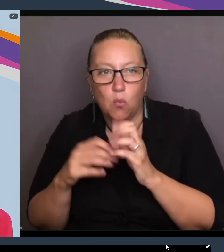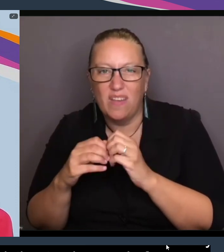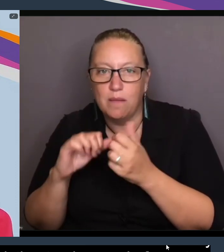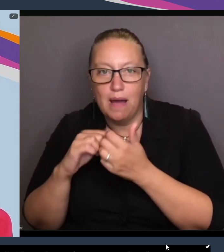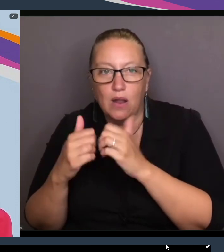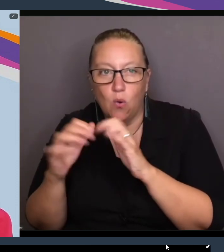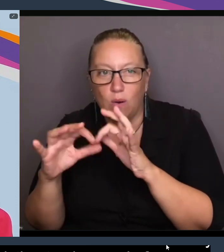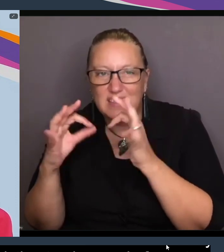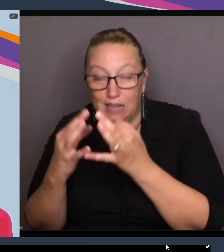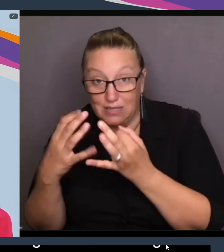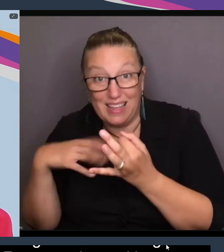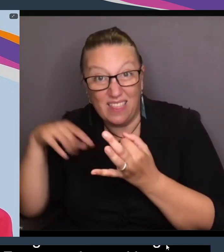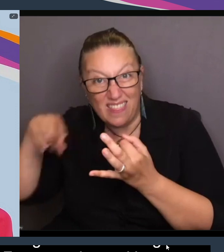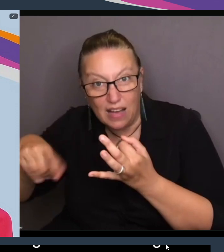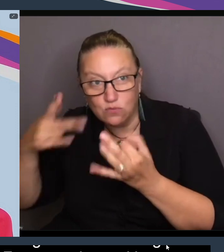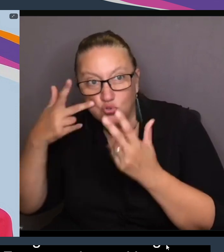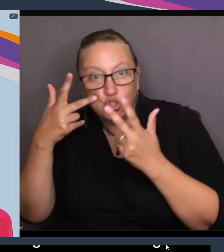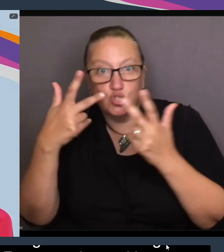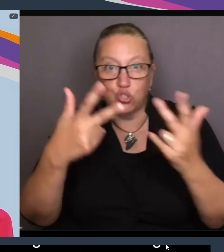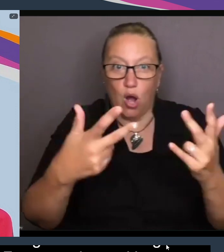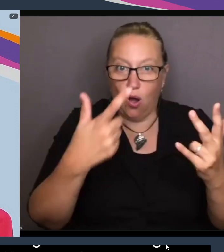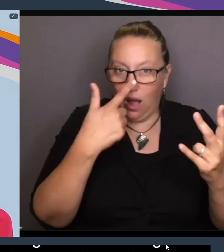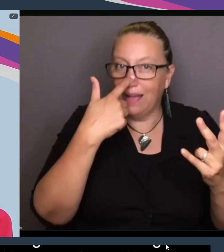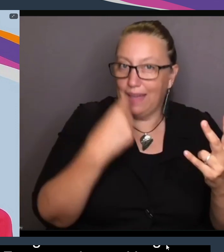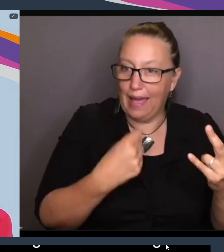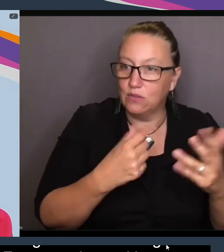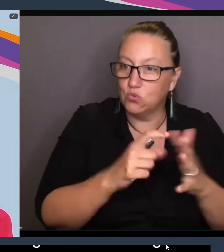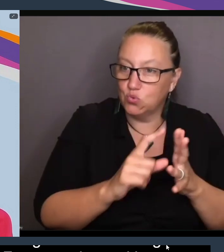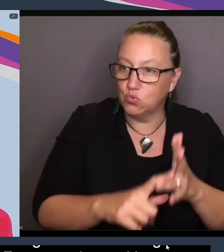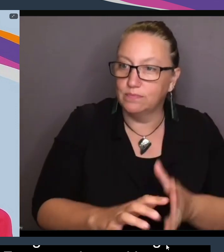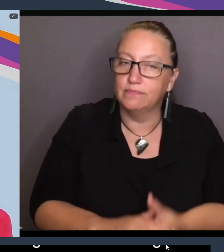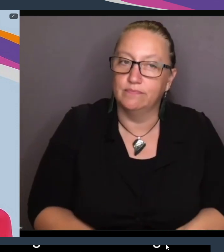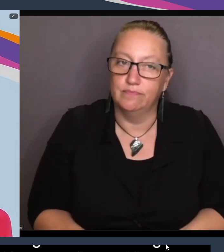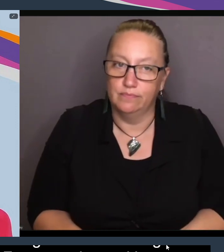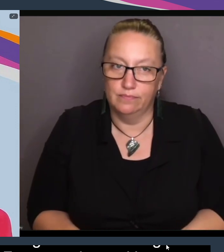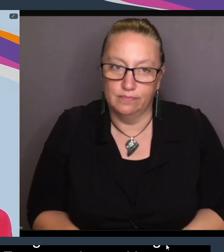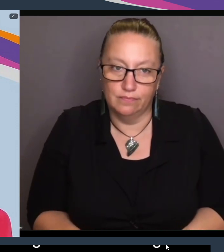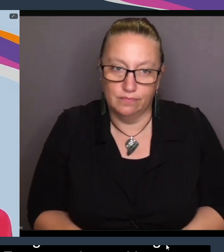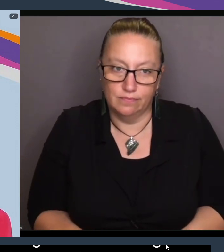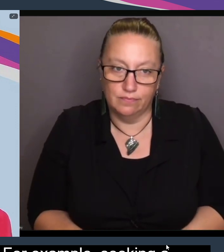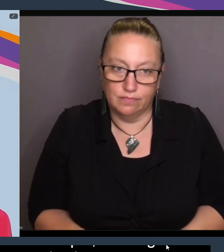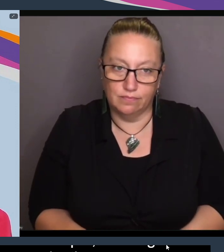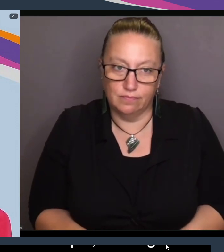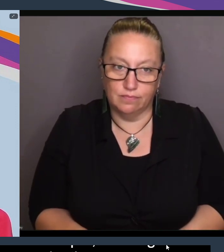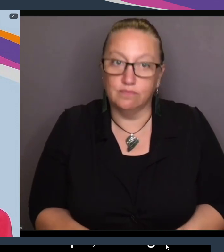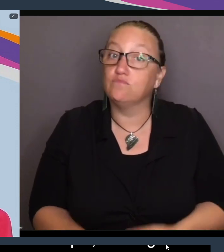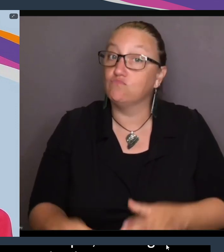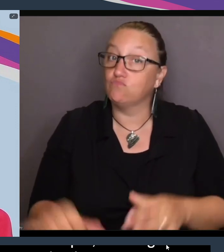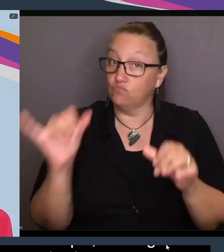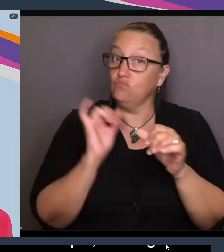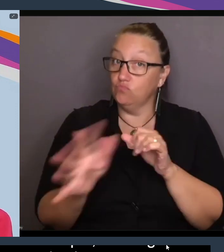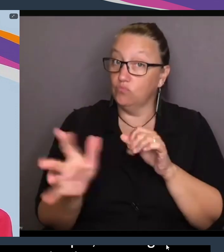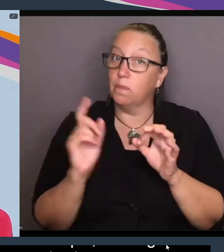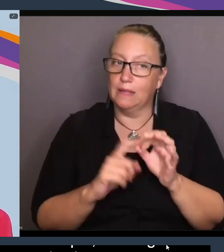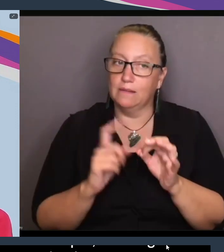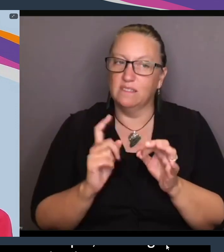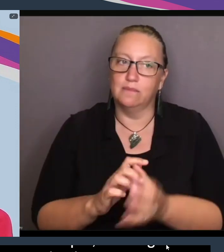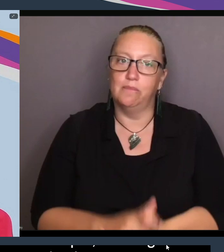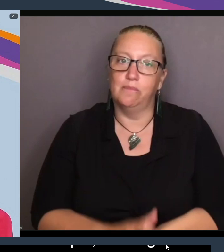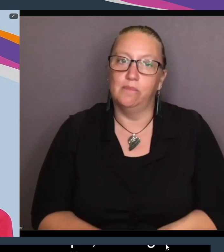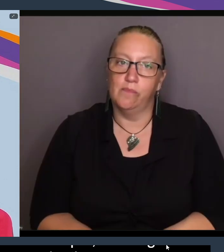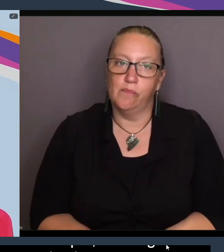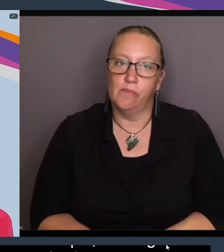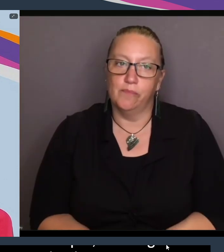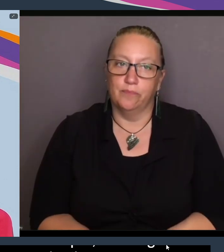Thank you, Sue. That's a really great question, because you'll note on our application, we're not asking you to put